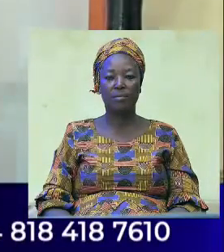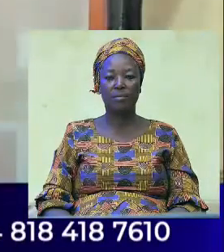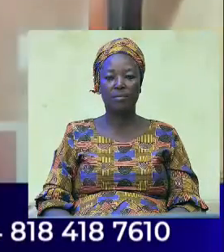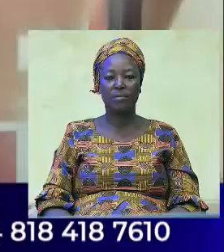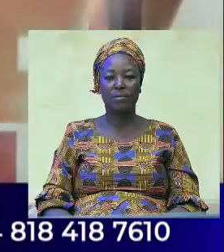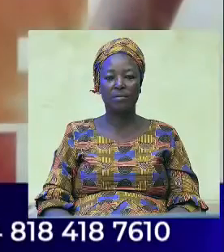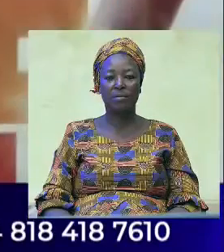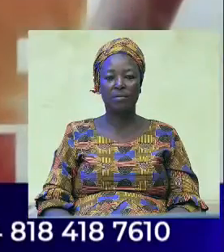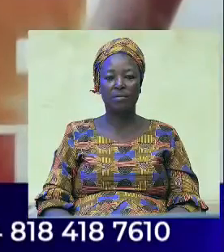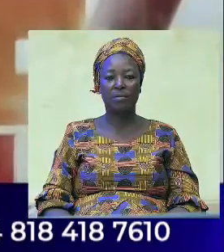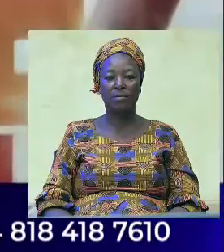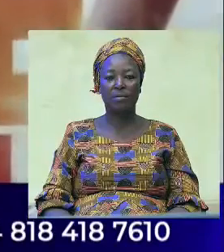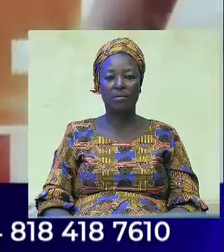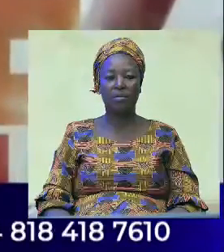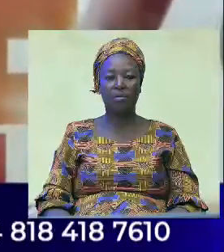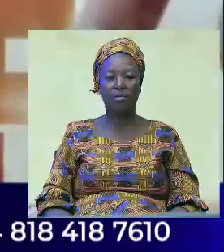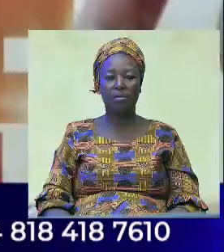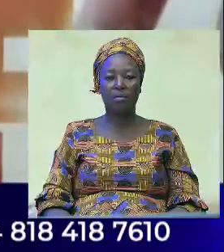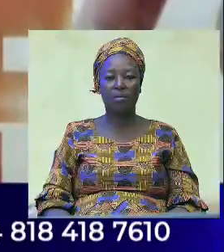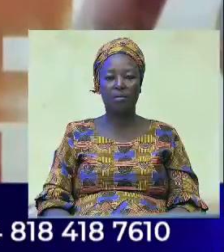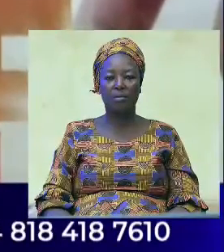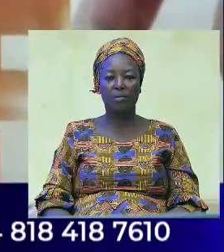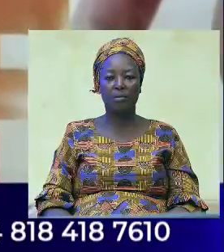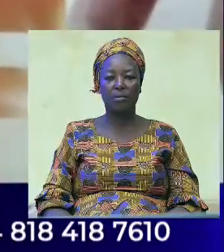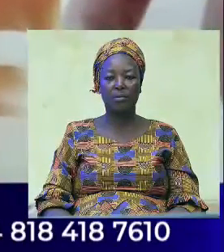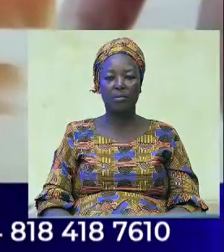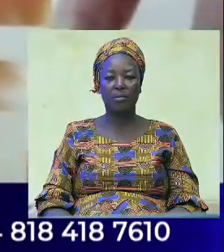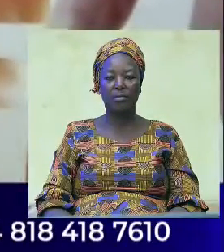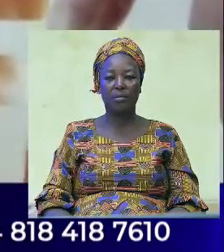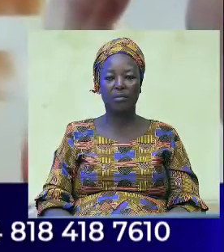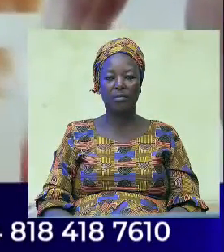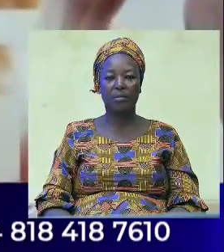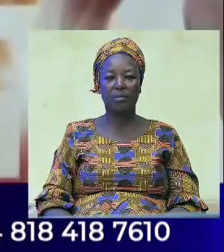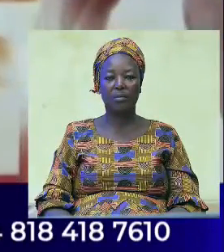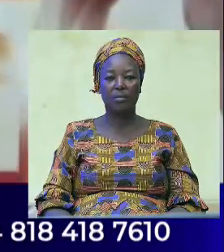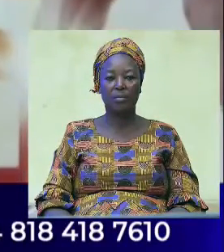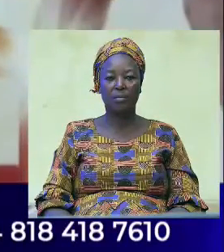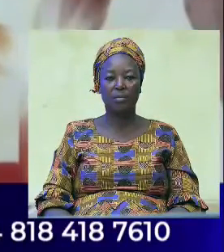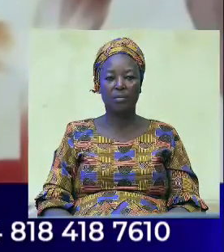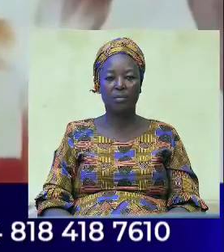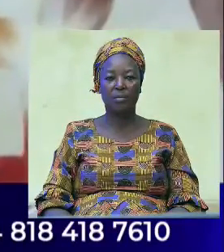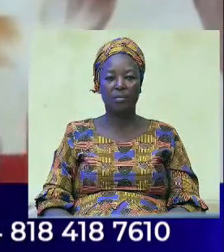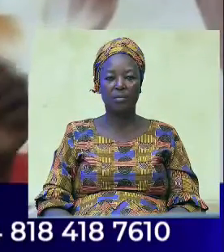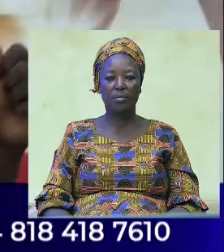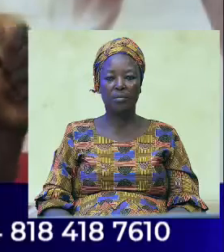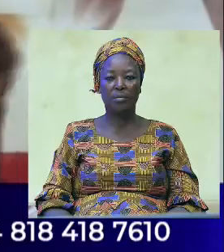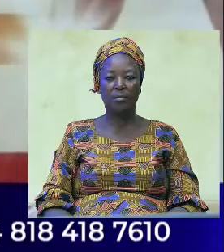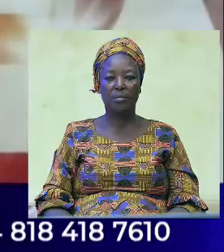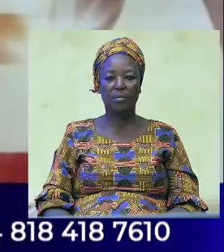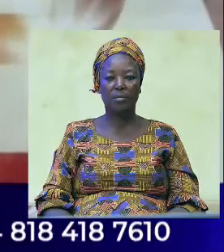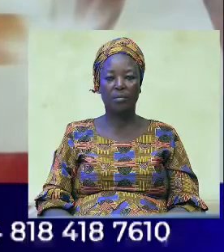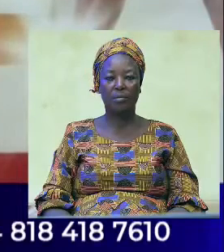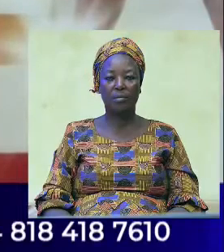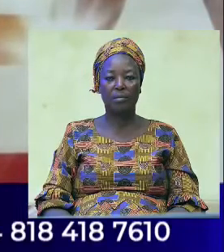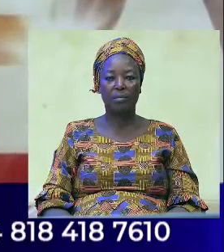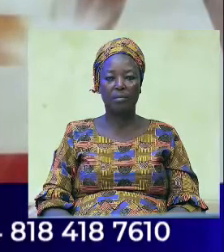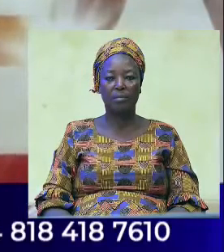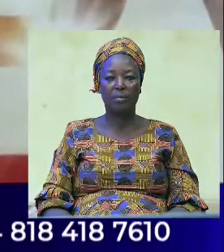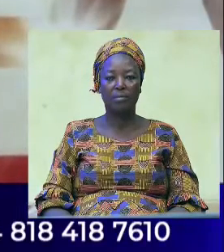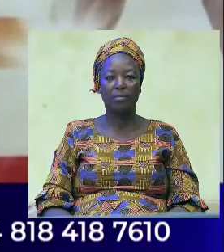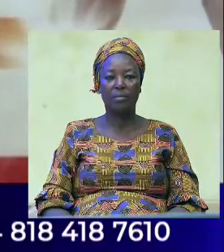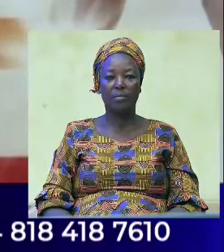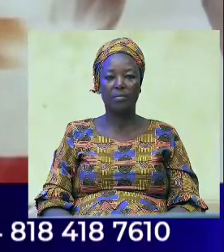kiroru ike mokam furo wetihe. So kaem ka atoriha,